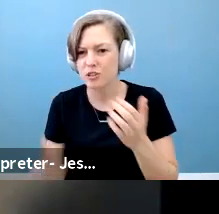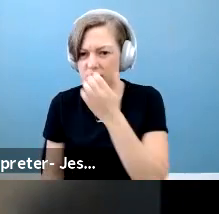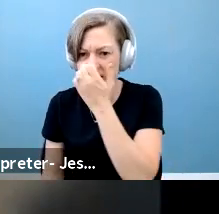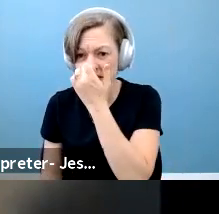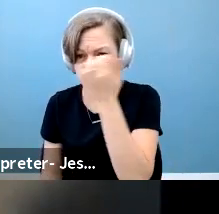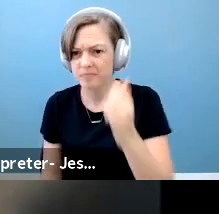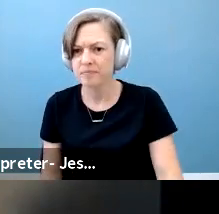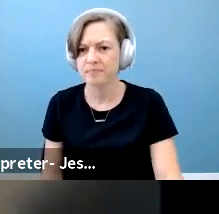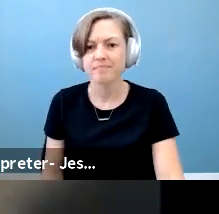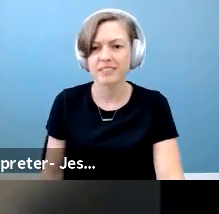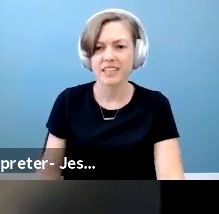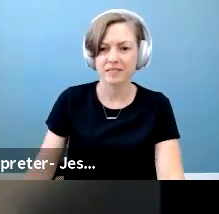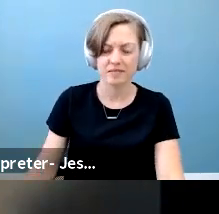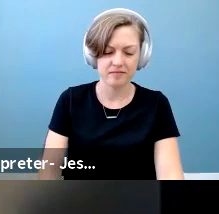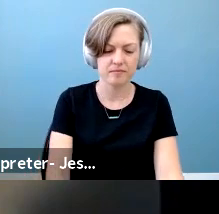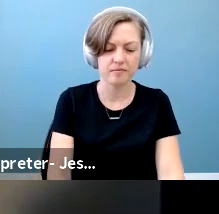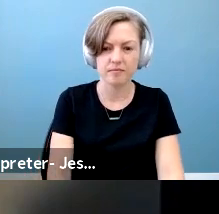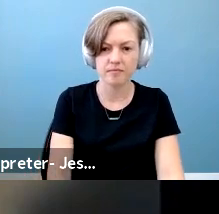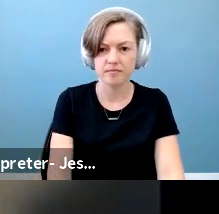Thank you.